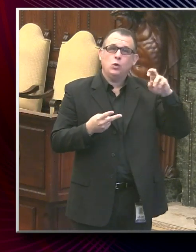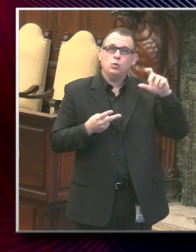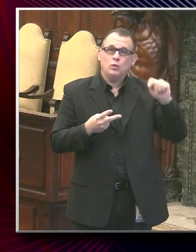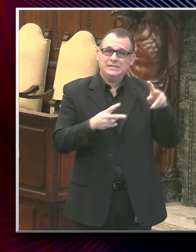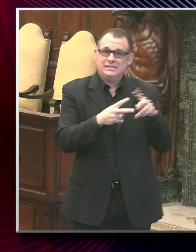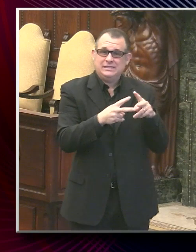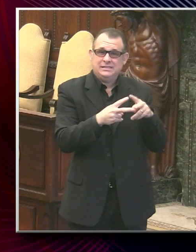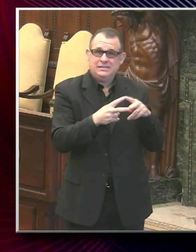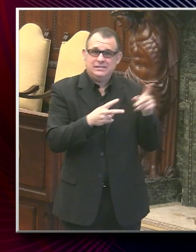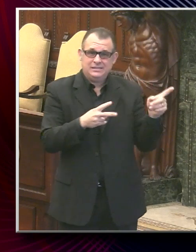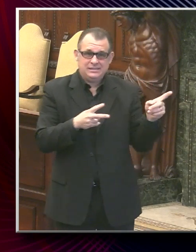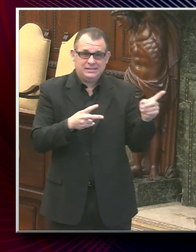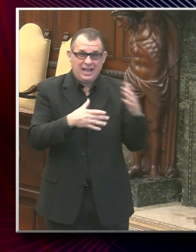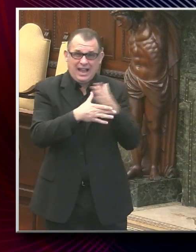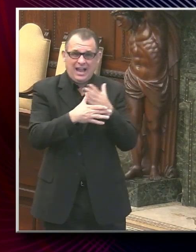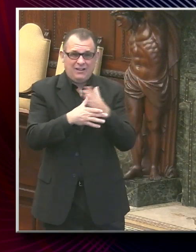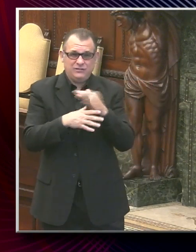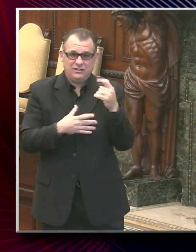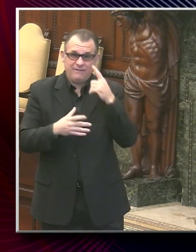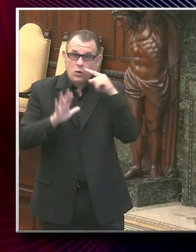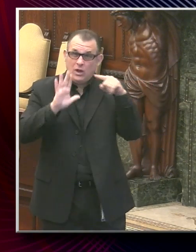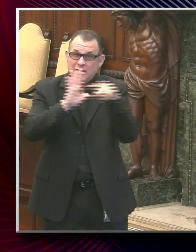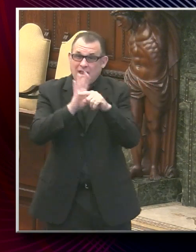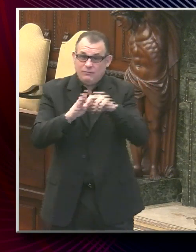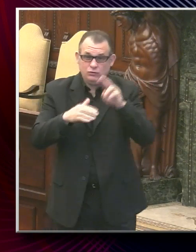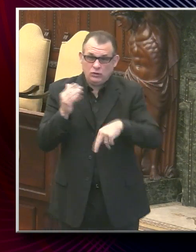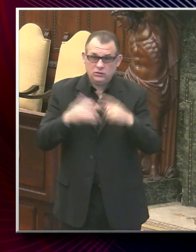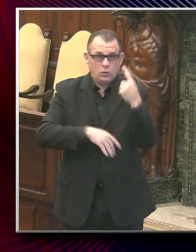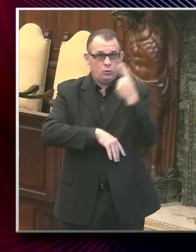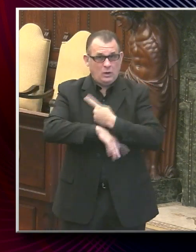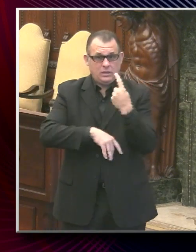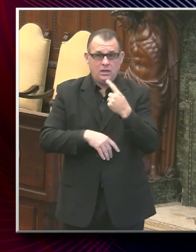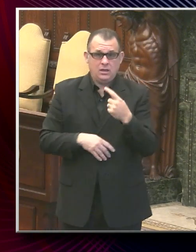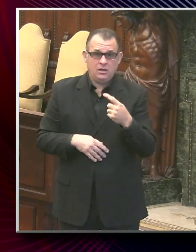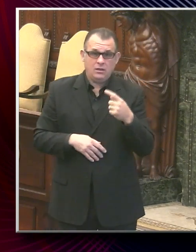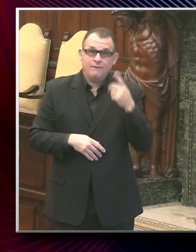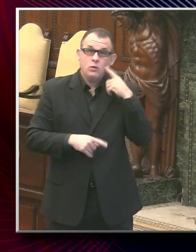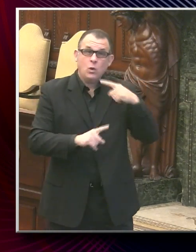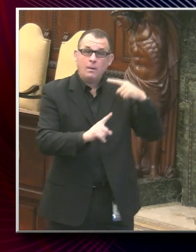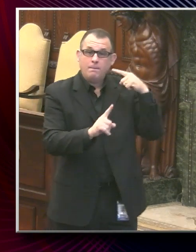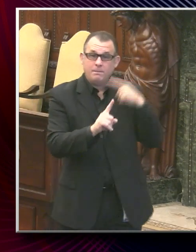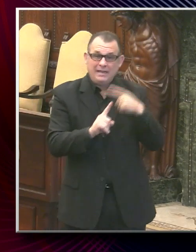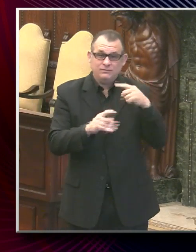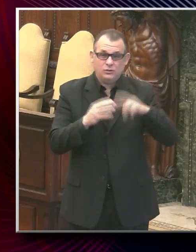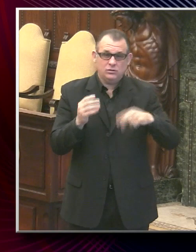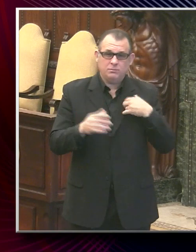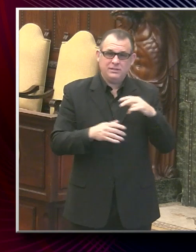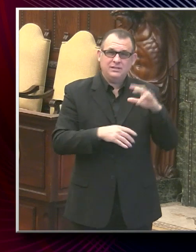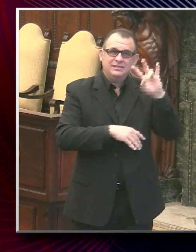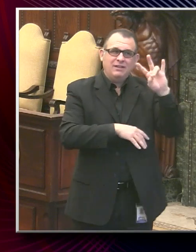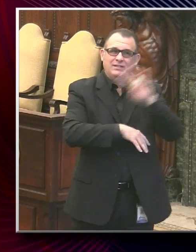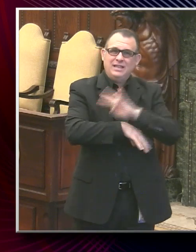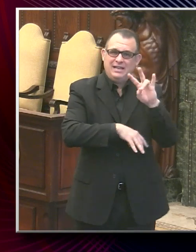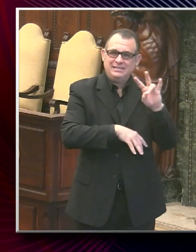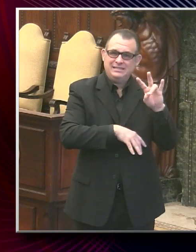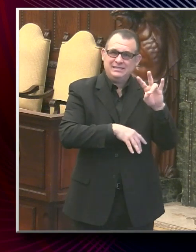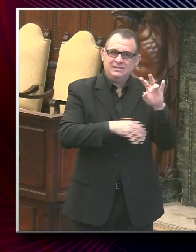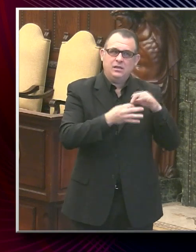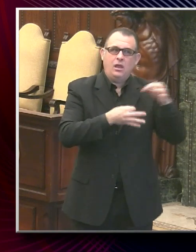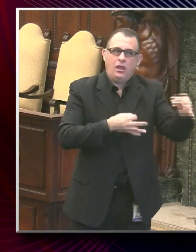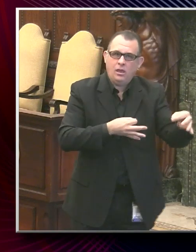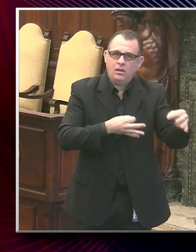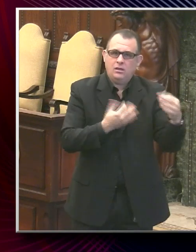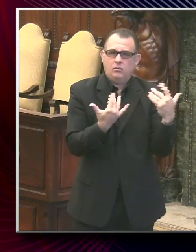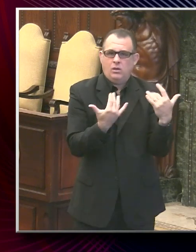averaging 1 day to delay to report out negative results, but 7 days delayed to report out positive results.